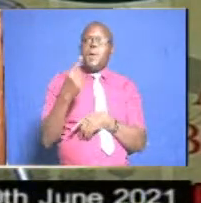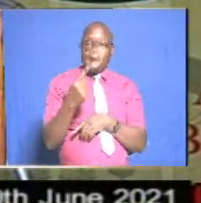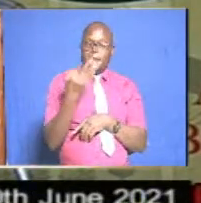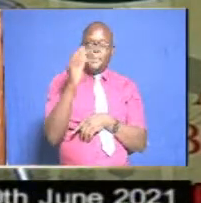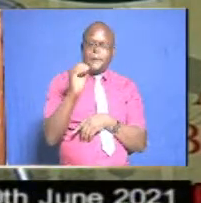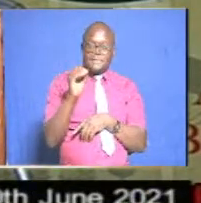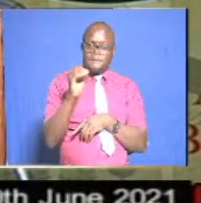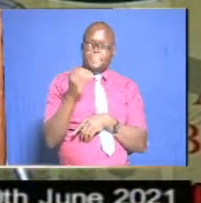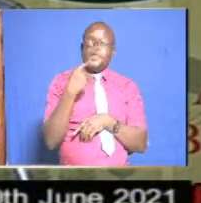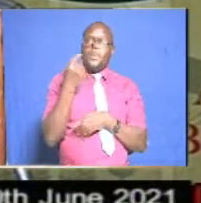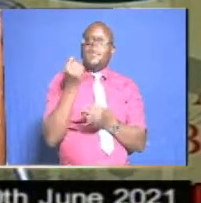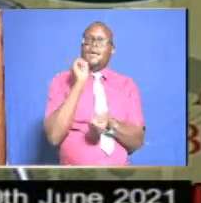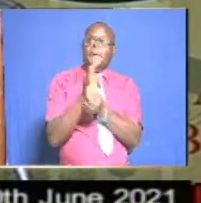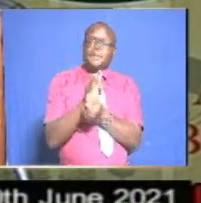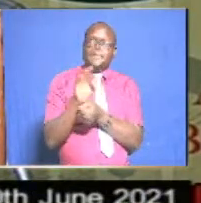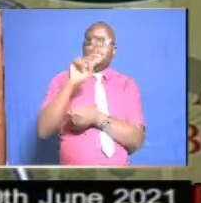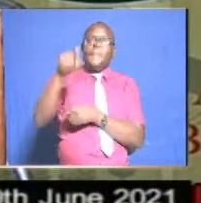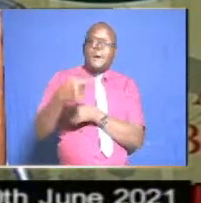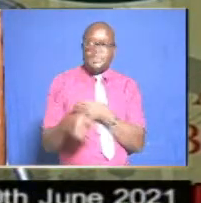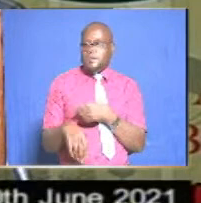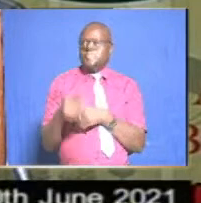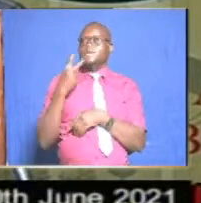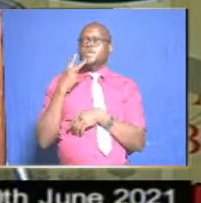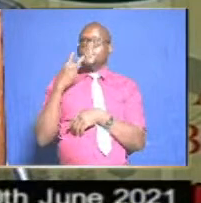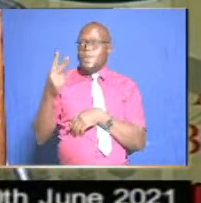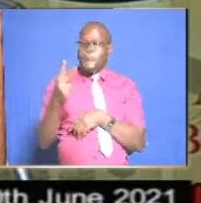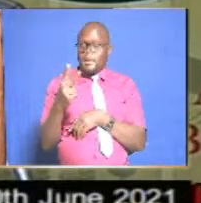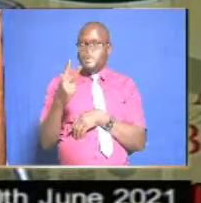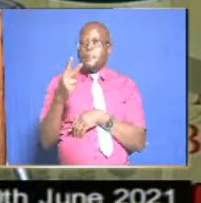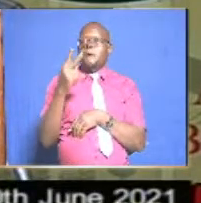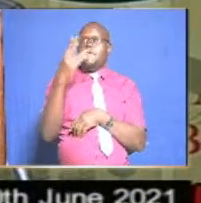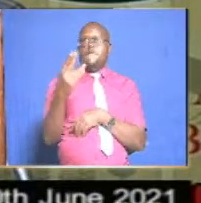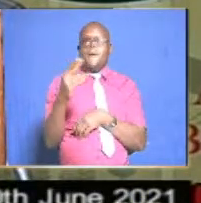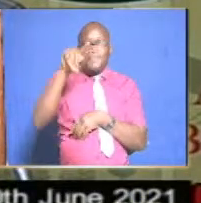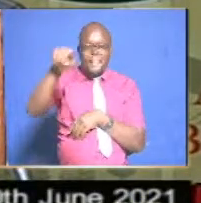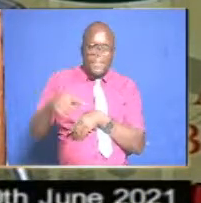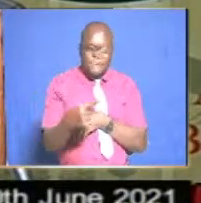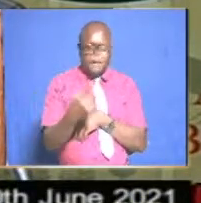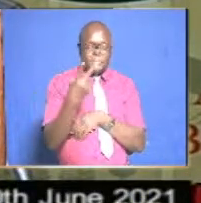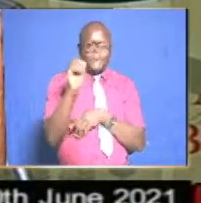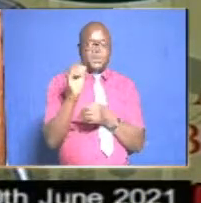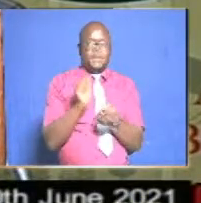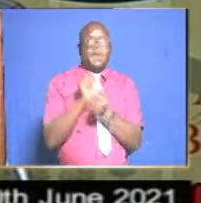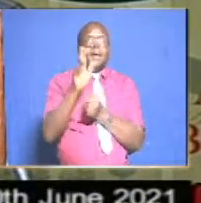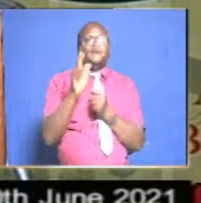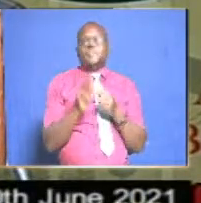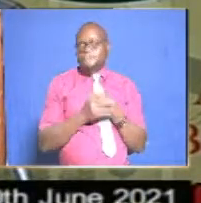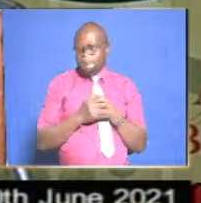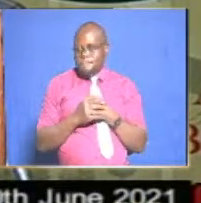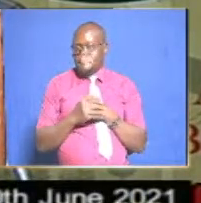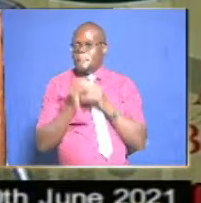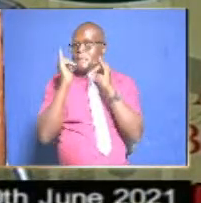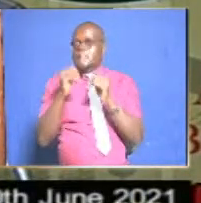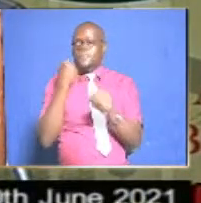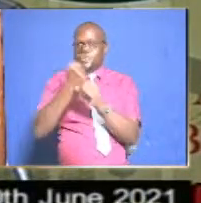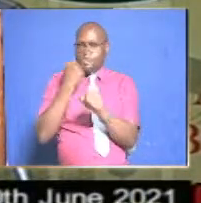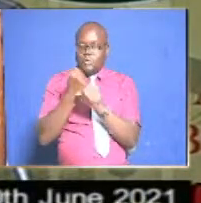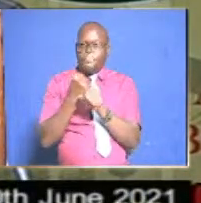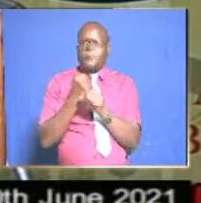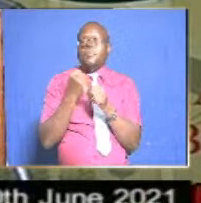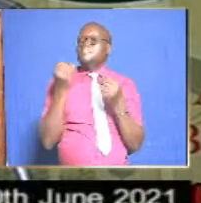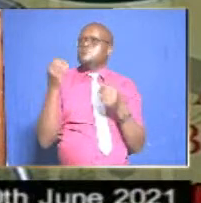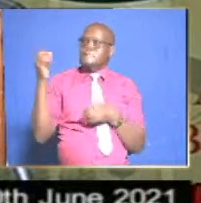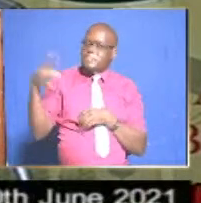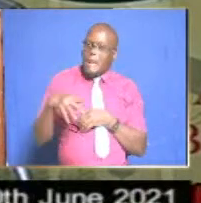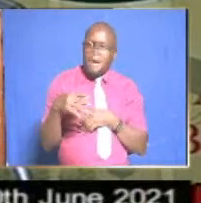KES 113,000 in 2013 to KES 204,000 in 2019. New jobs created by both the formal and the informal